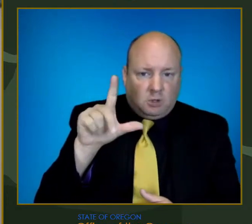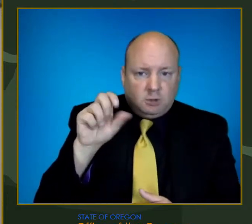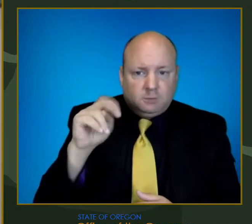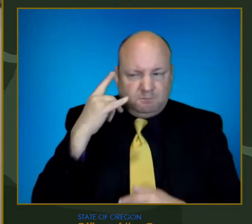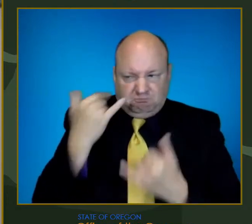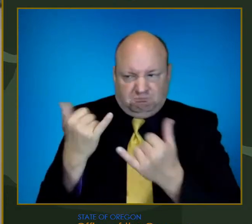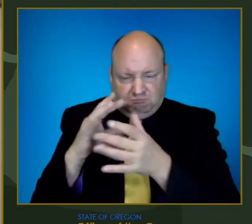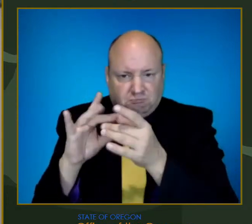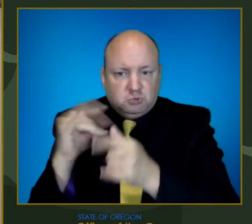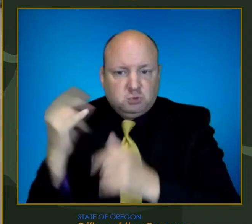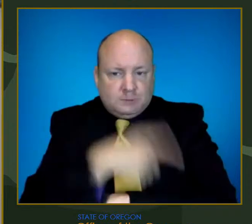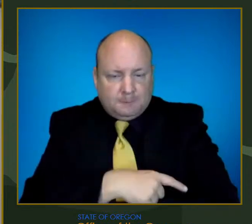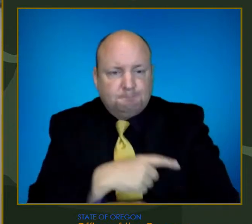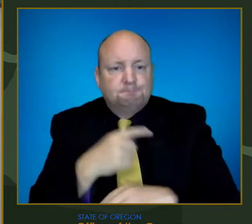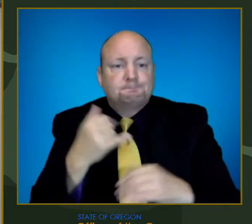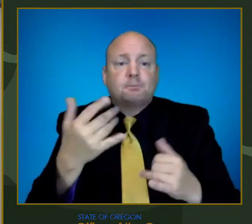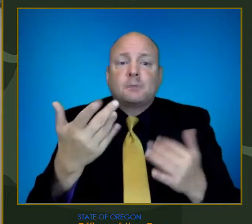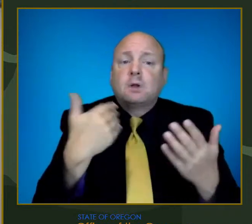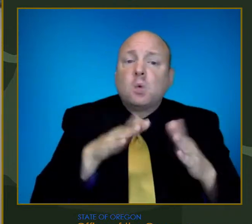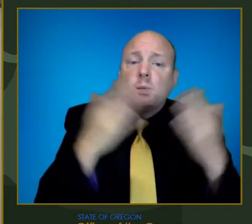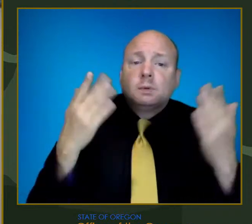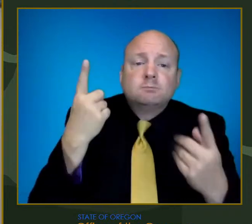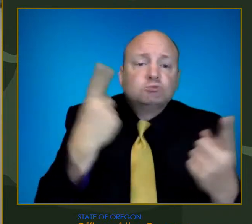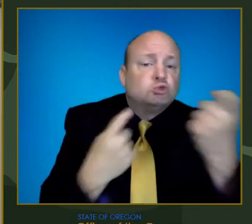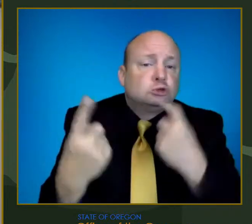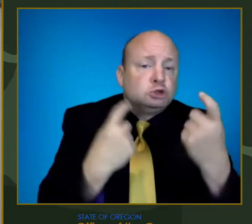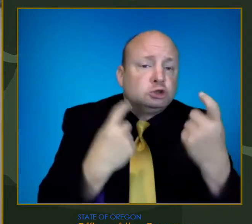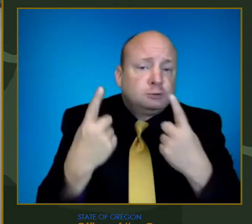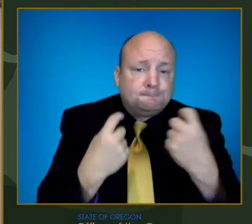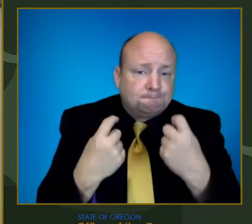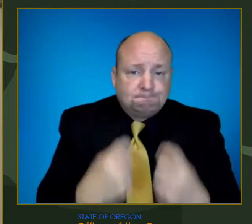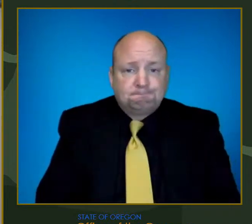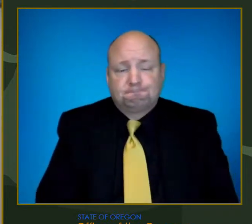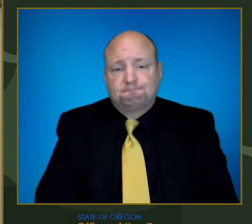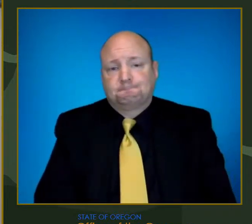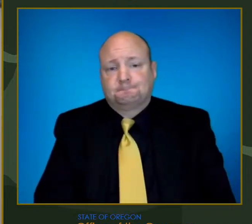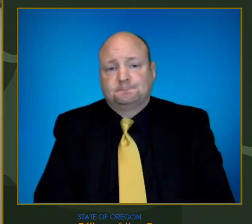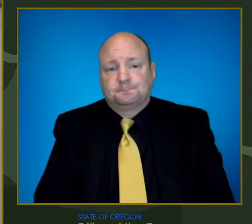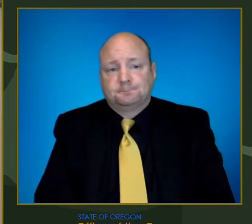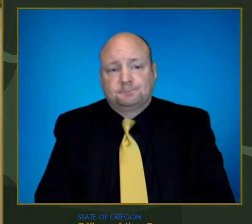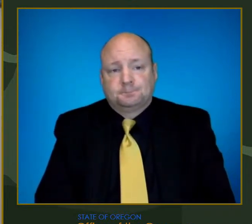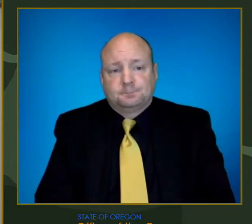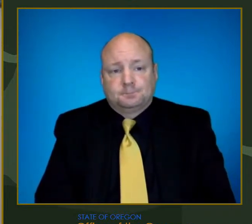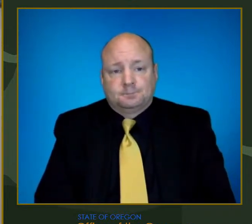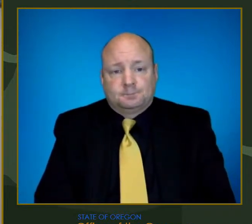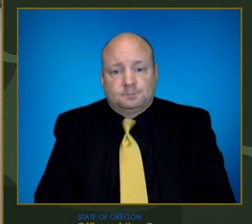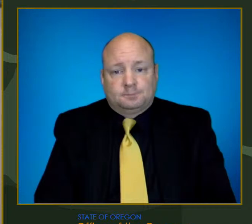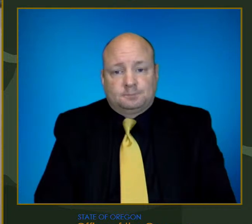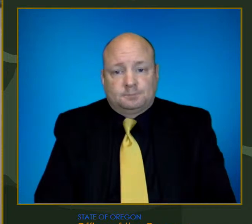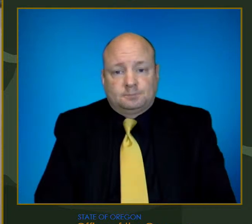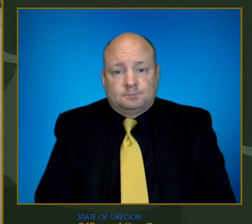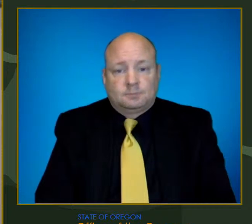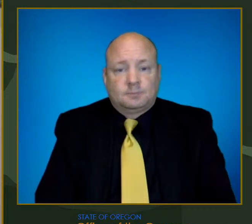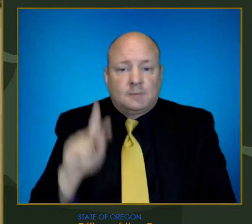questions. Thank you, Governor. We'll go first to Katie Straight with KOBI. Go ahead,